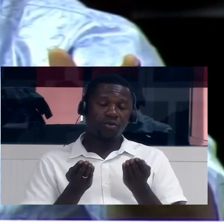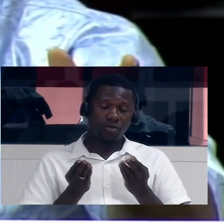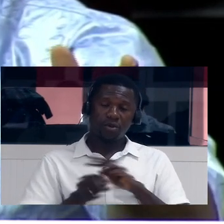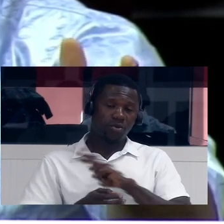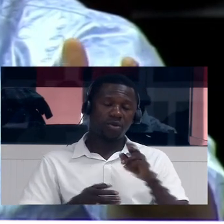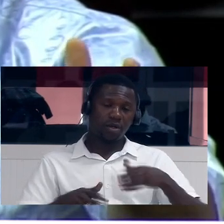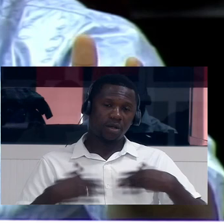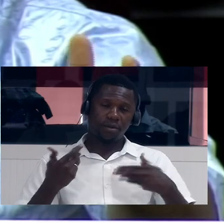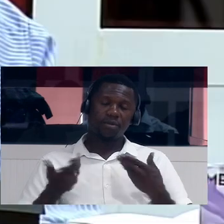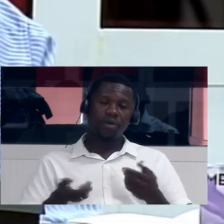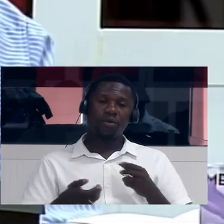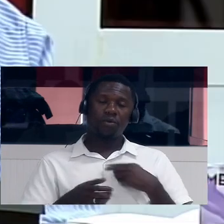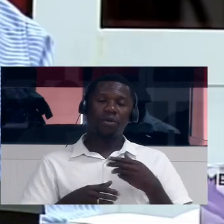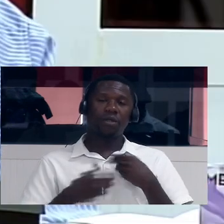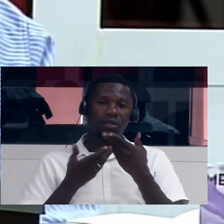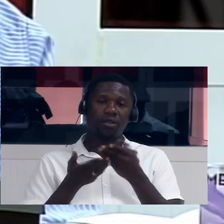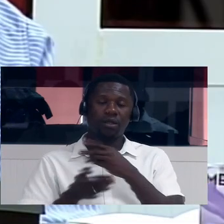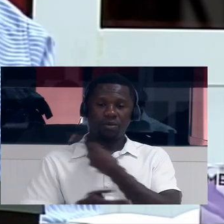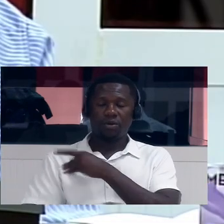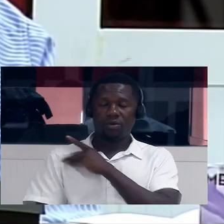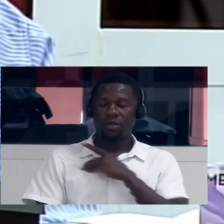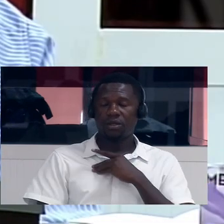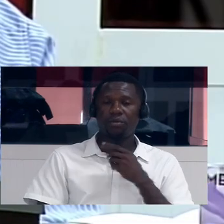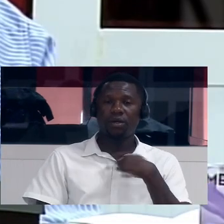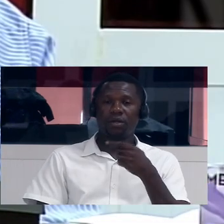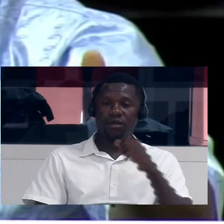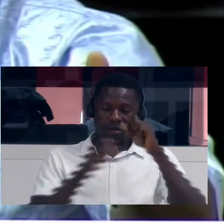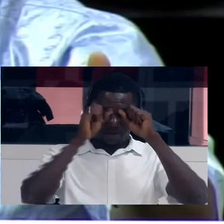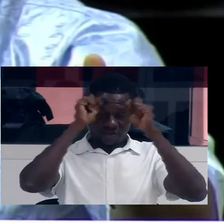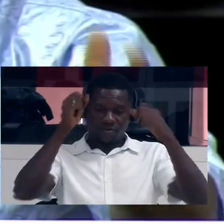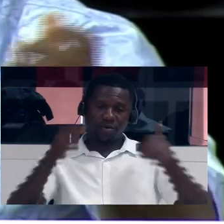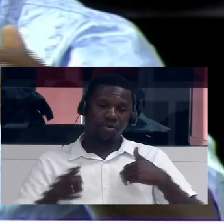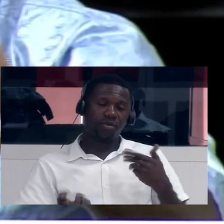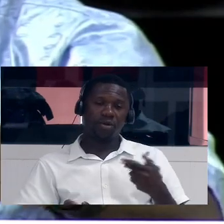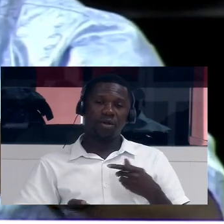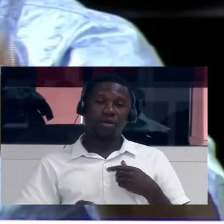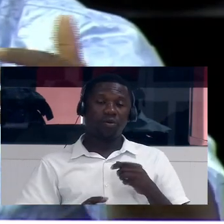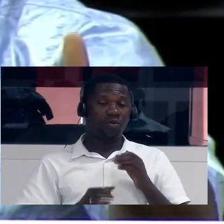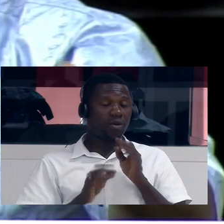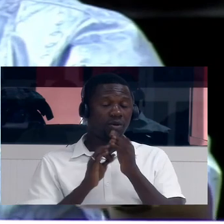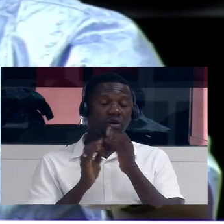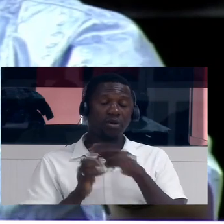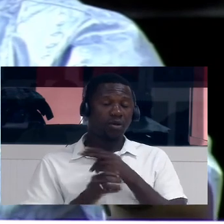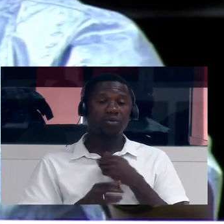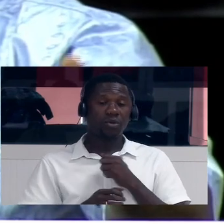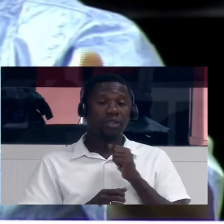treated by state officials. And they thought they were being intimidated not to carry on with their demonstration. What